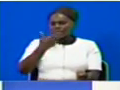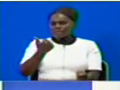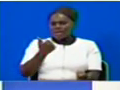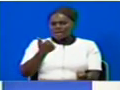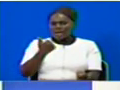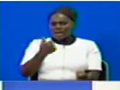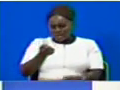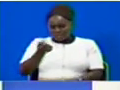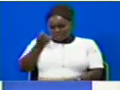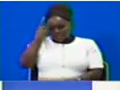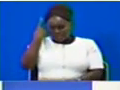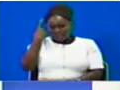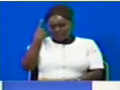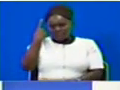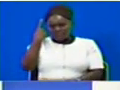of